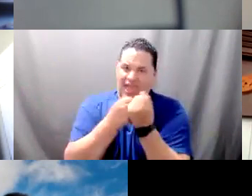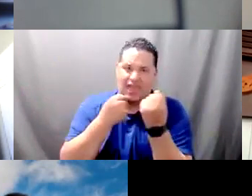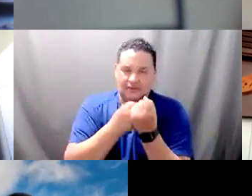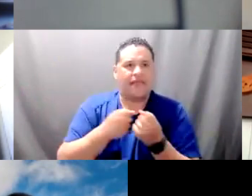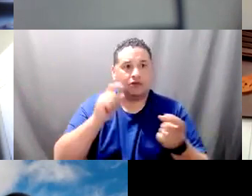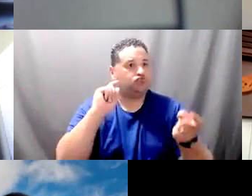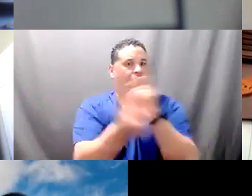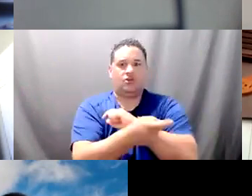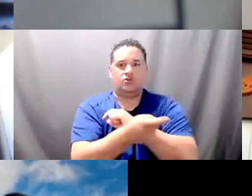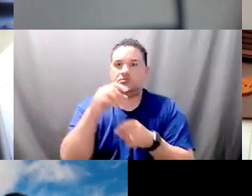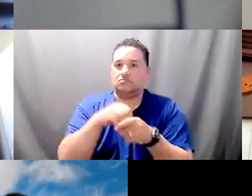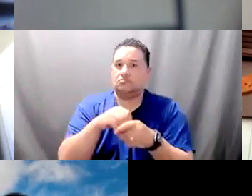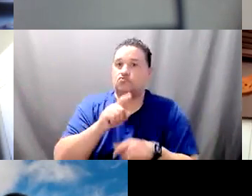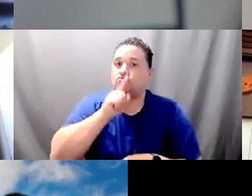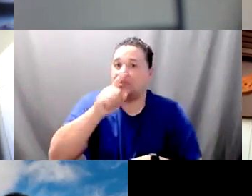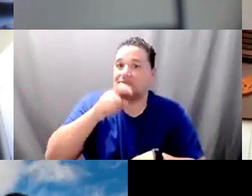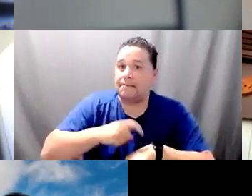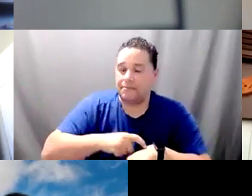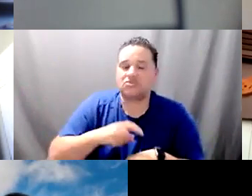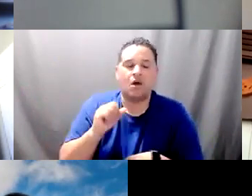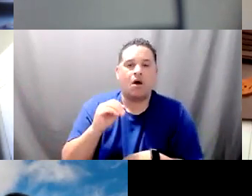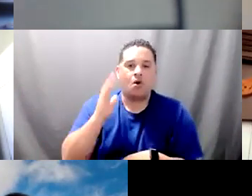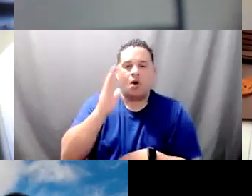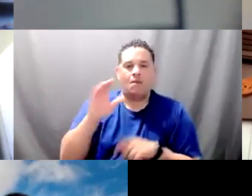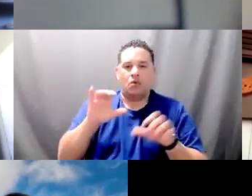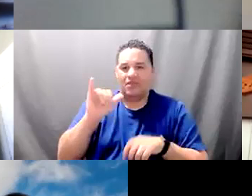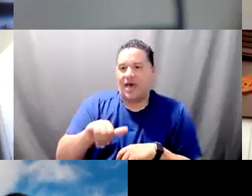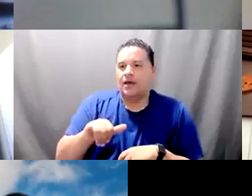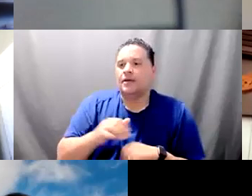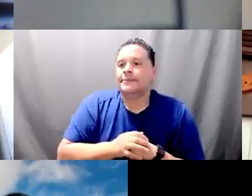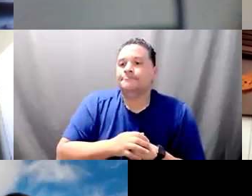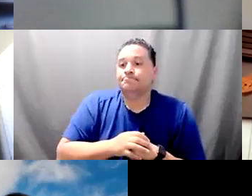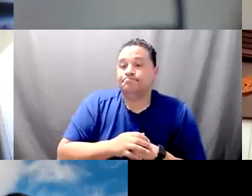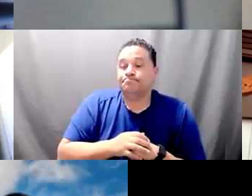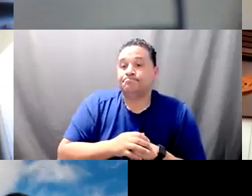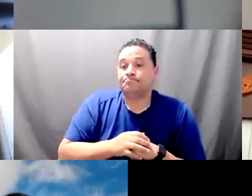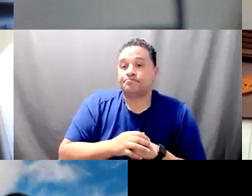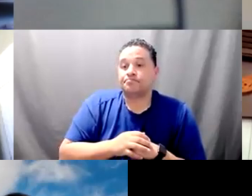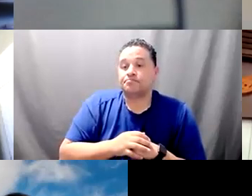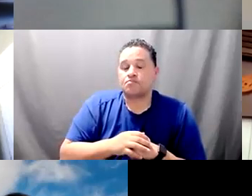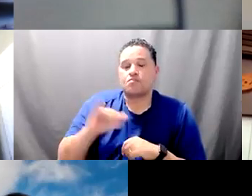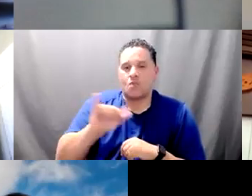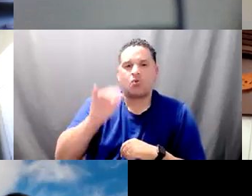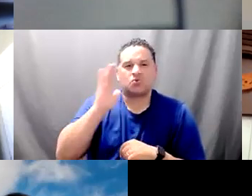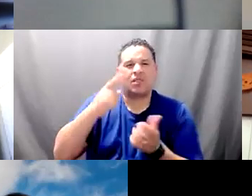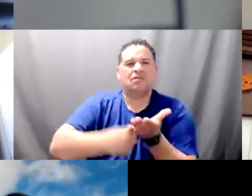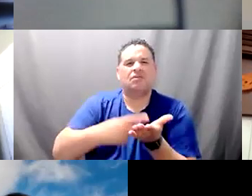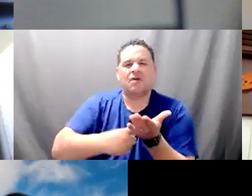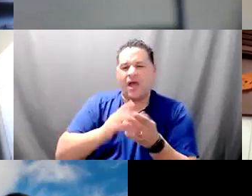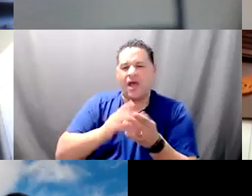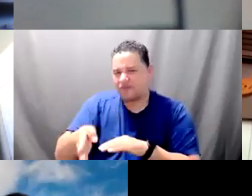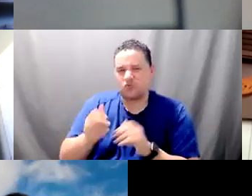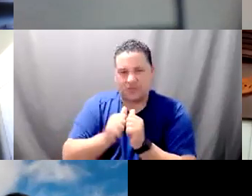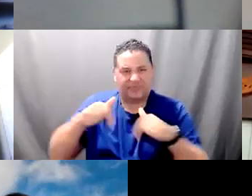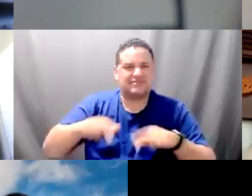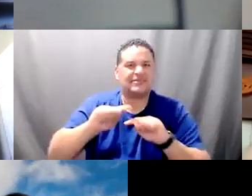in real time. So we're going to be doing that. And I think, and we're going to be talking afterwards with the team, but